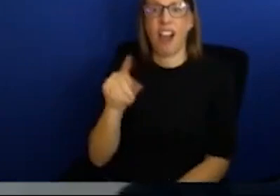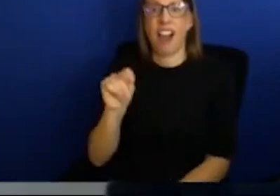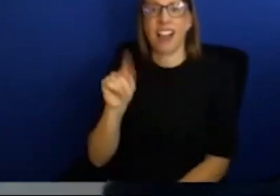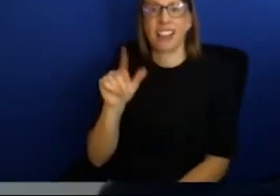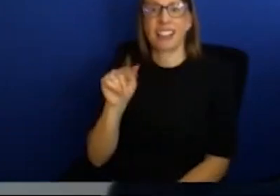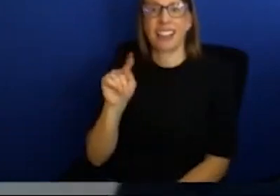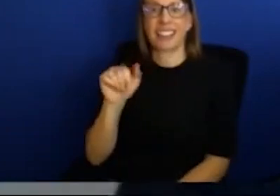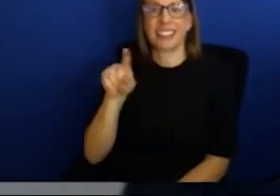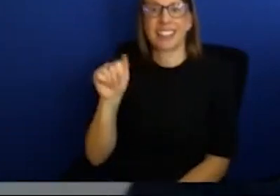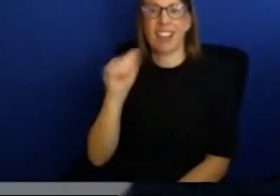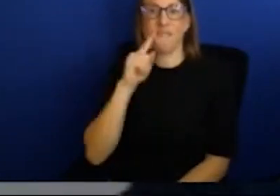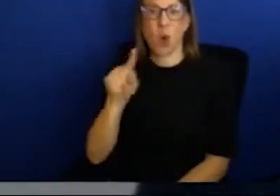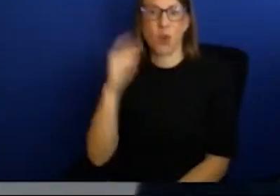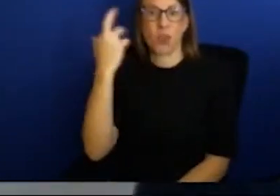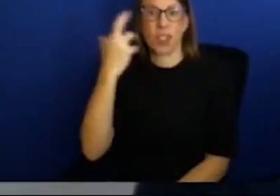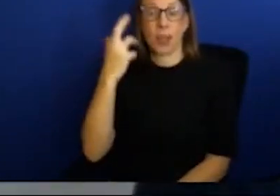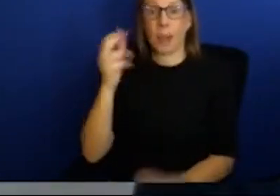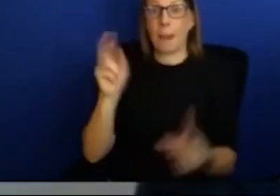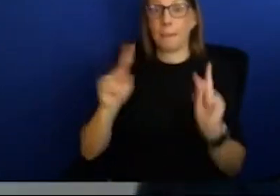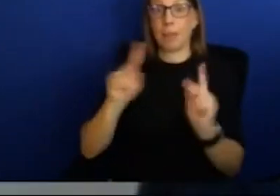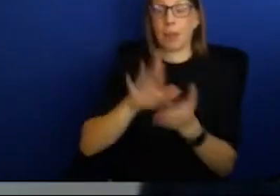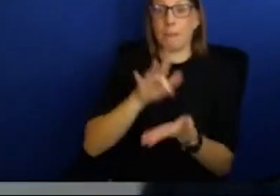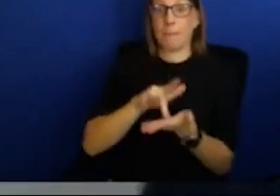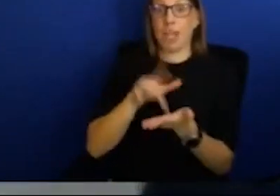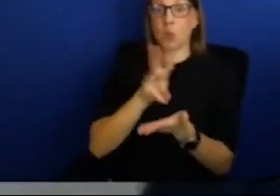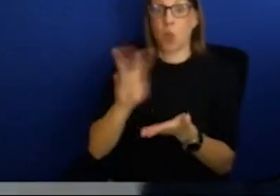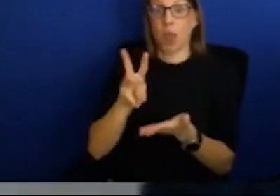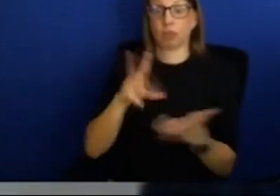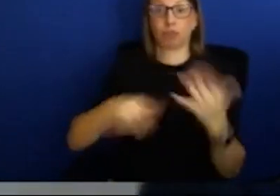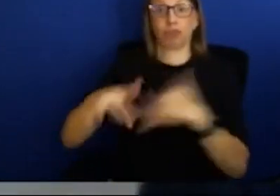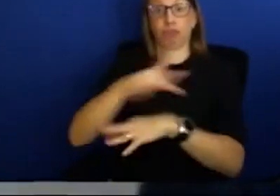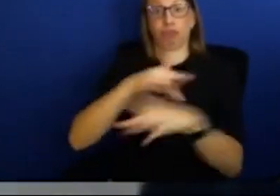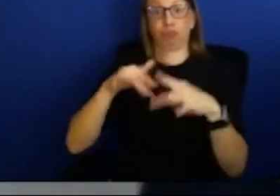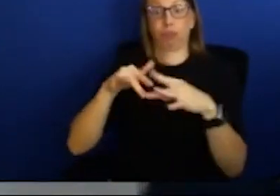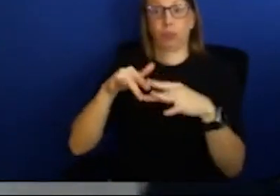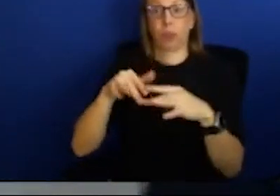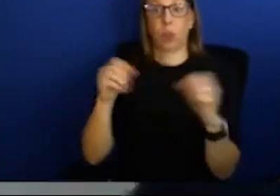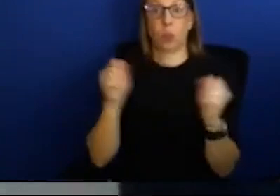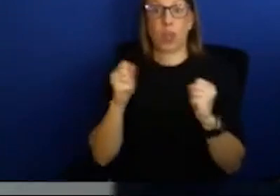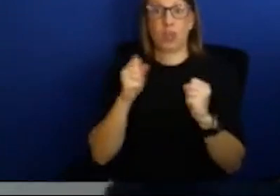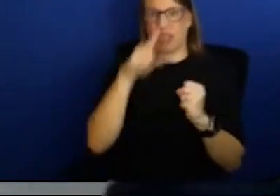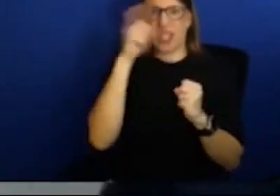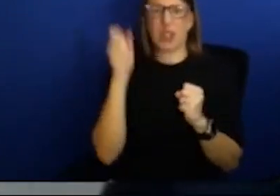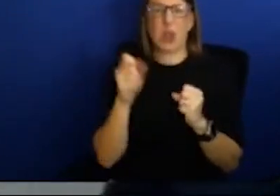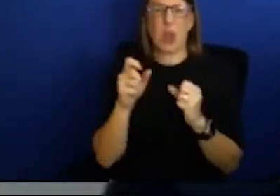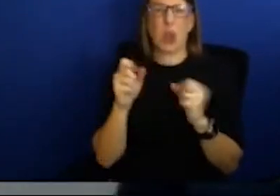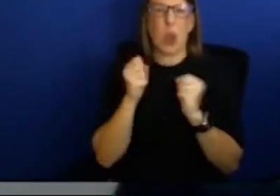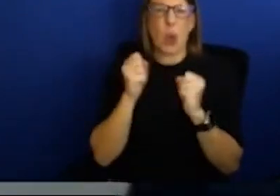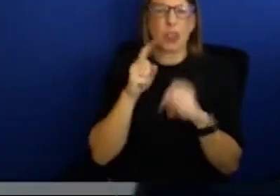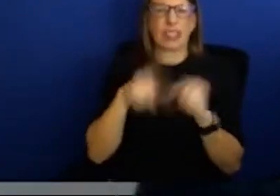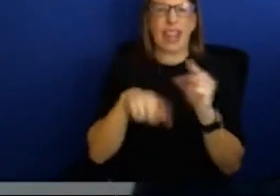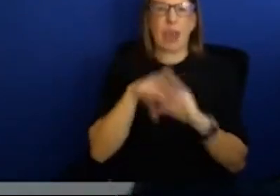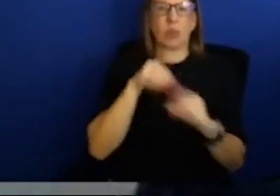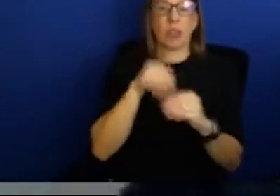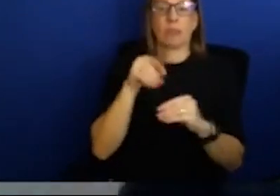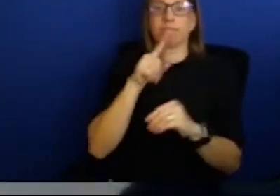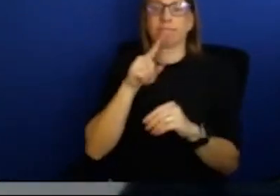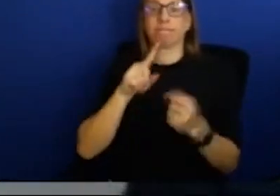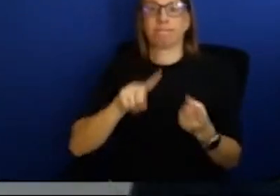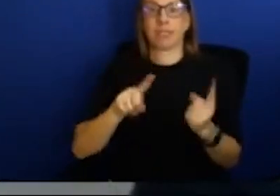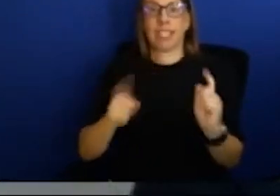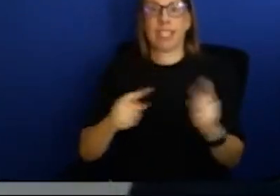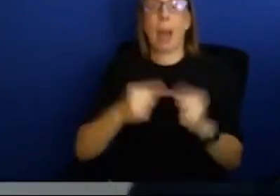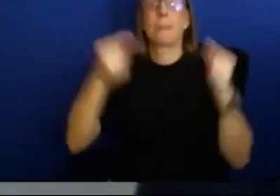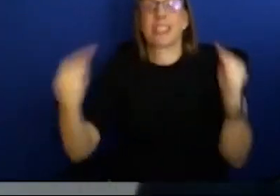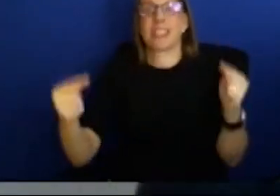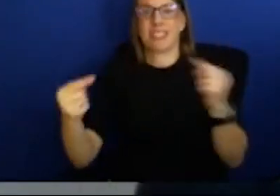so when people in the Midwest tend to gather together in the winter because it's uncomfortable to be outside, the inverse is true for the South. And so we saw